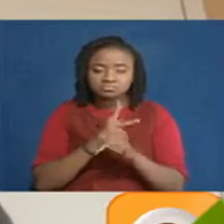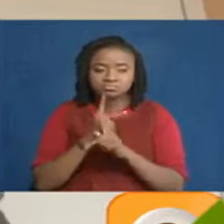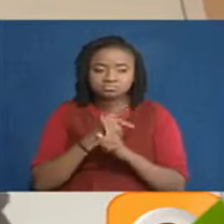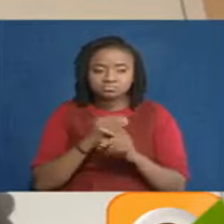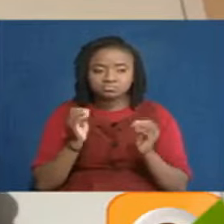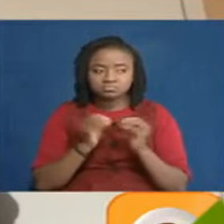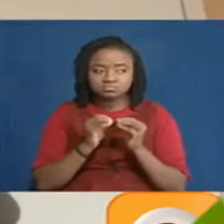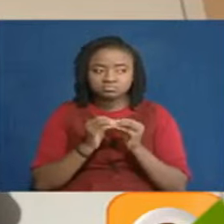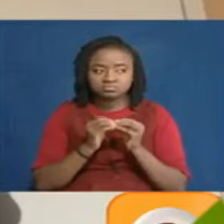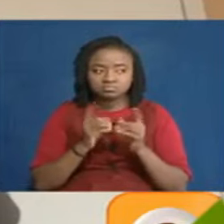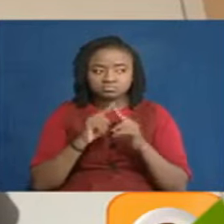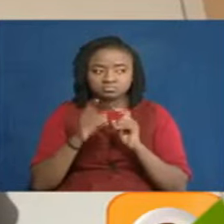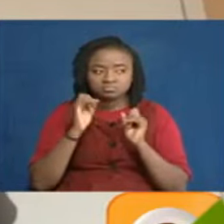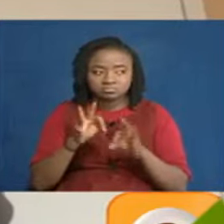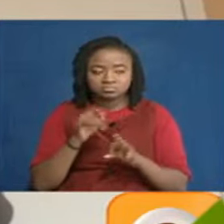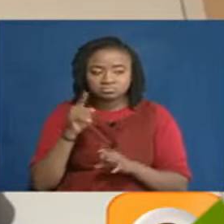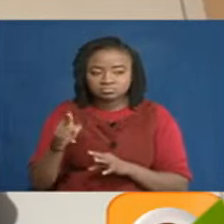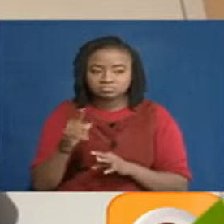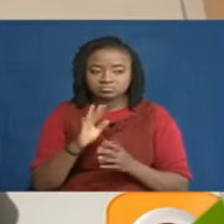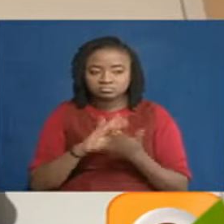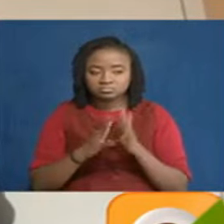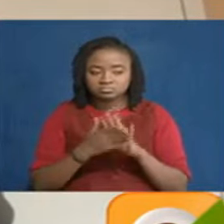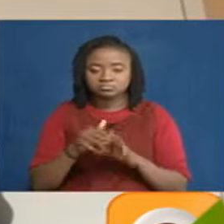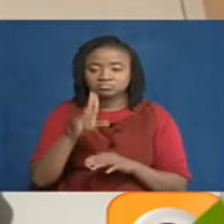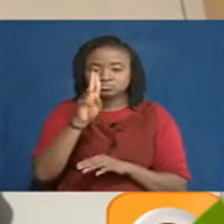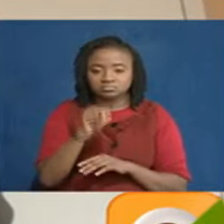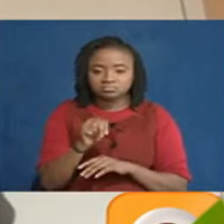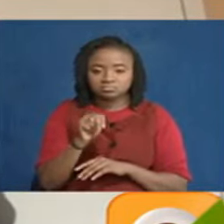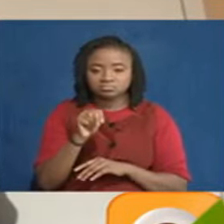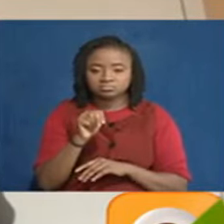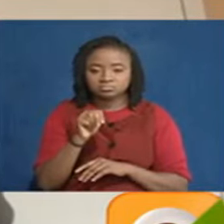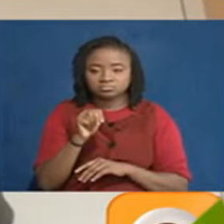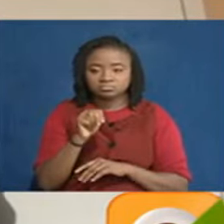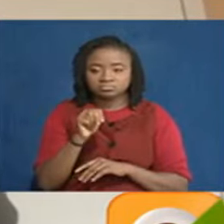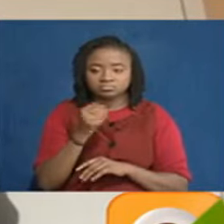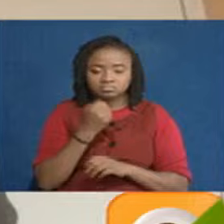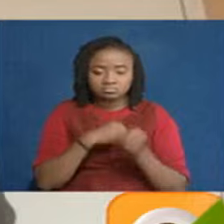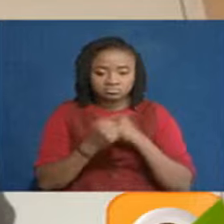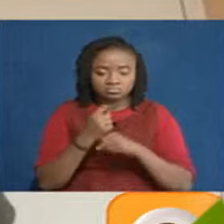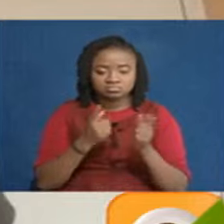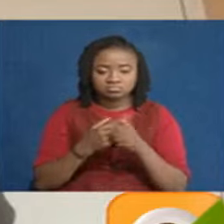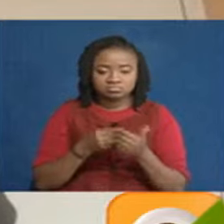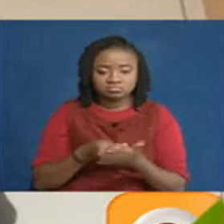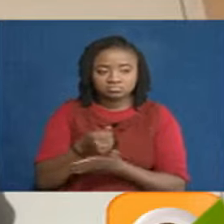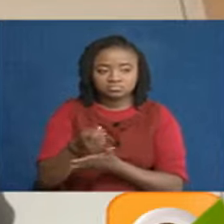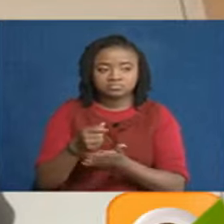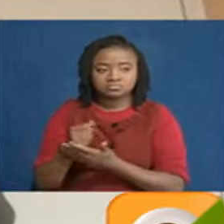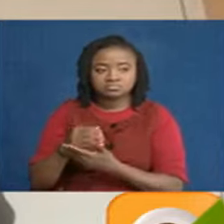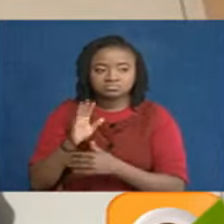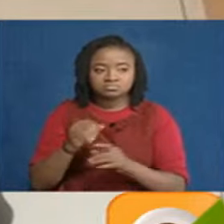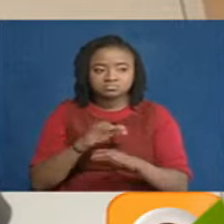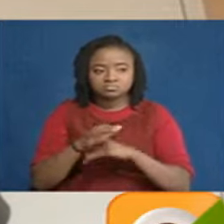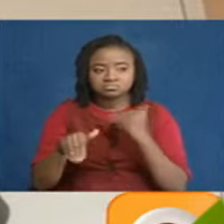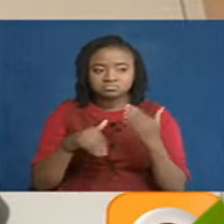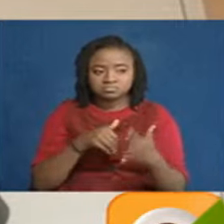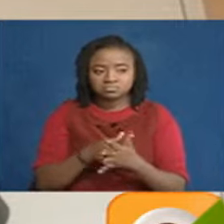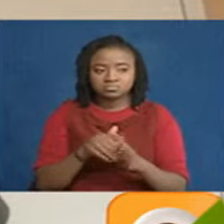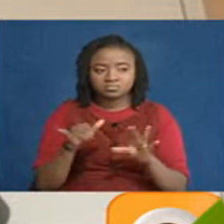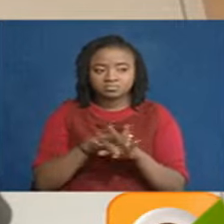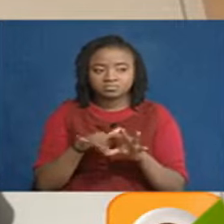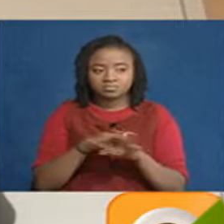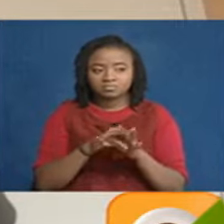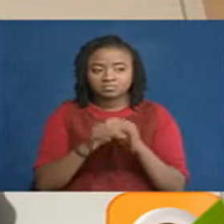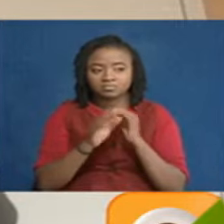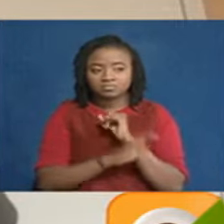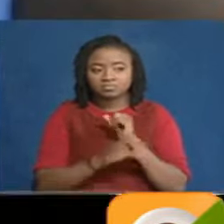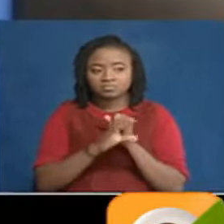it becomes a UN peacekeeping mission, then it'll be paid for using assessed contributions from all member states.